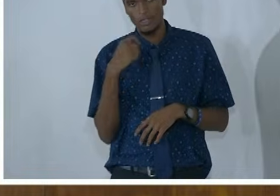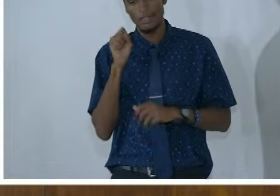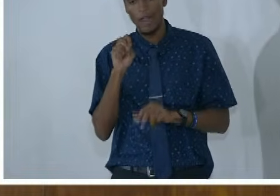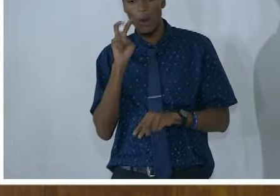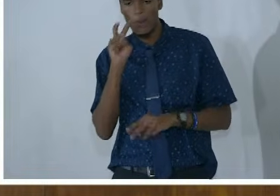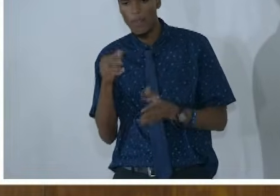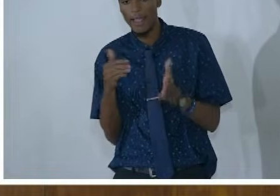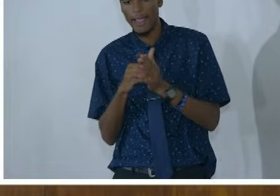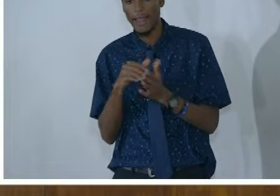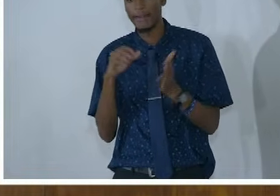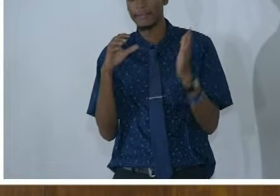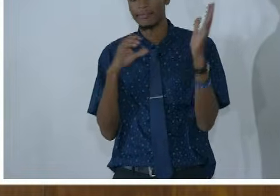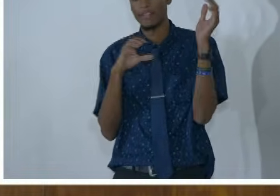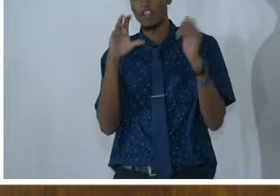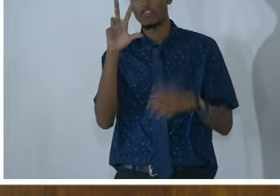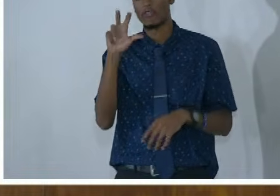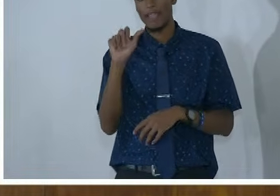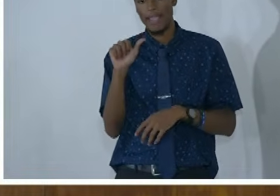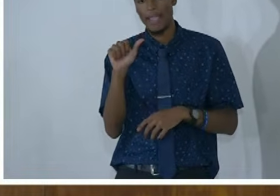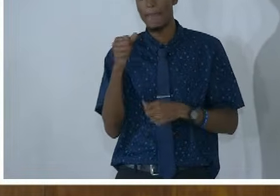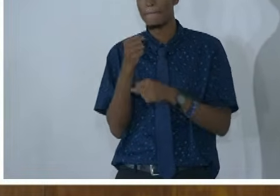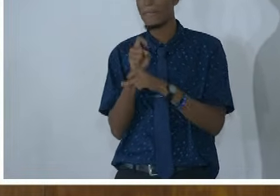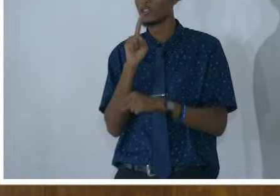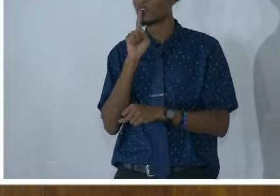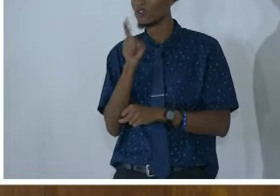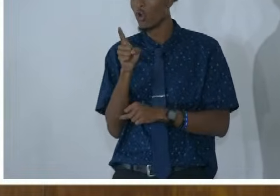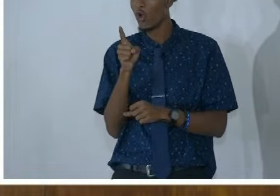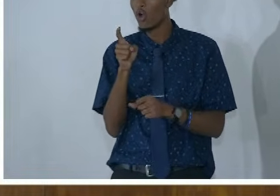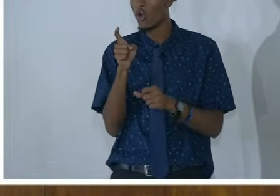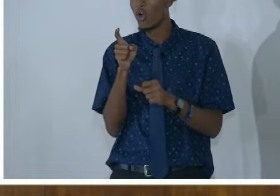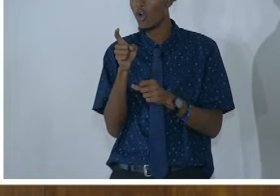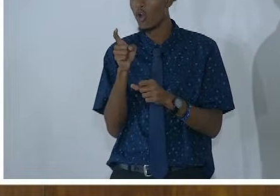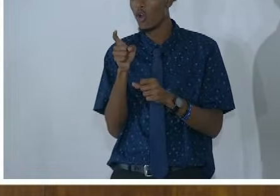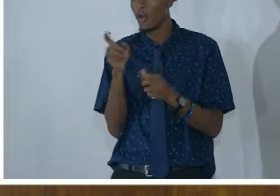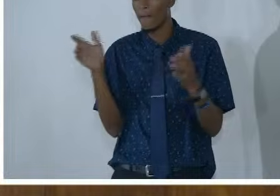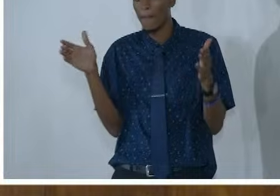and consider narrowing it to professional mediation.